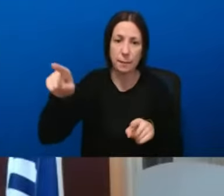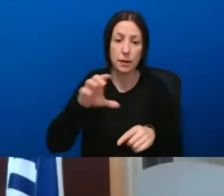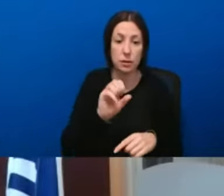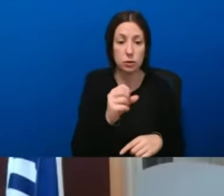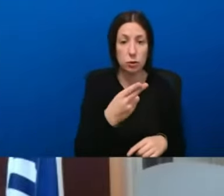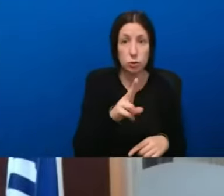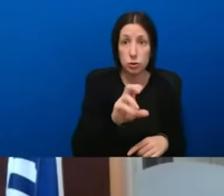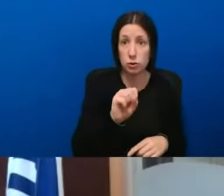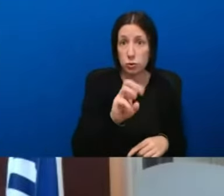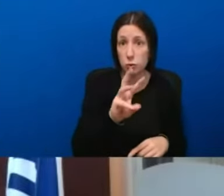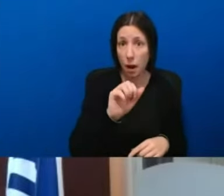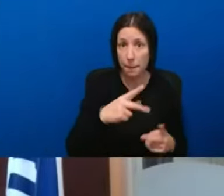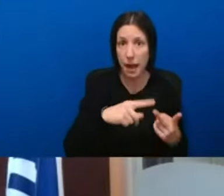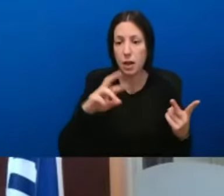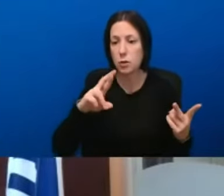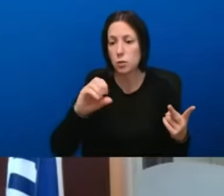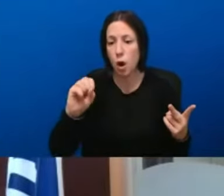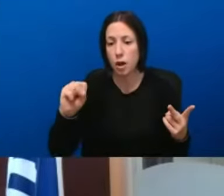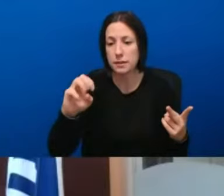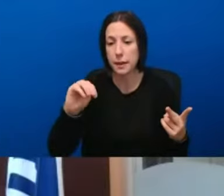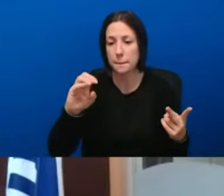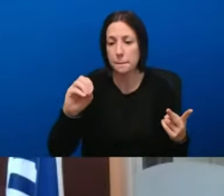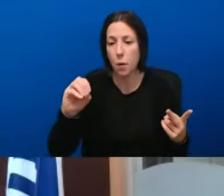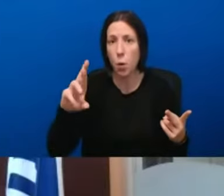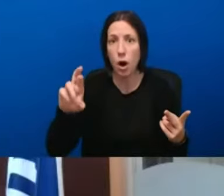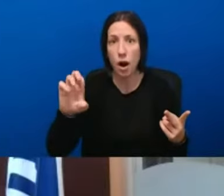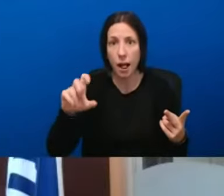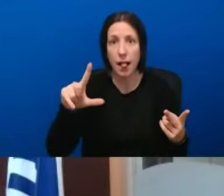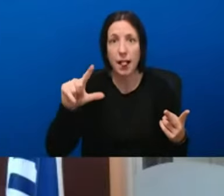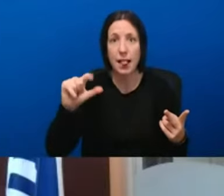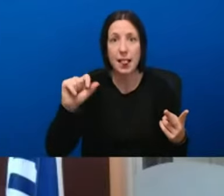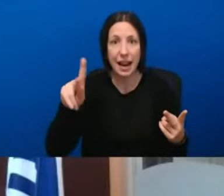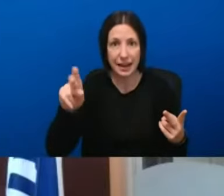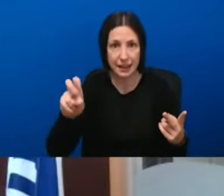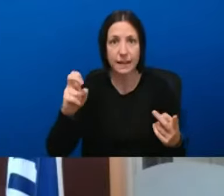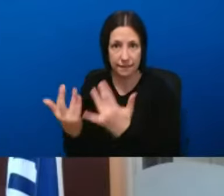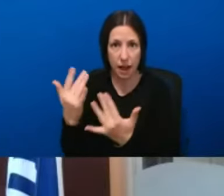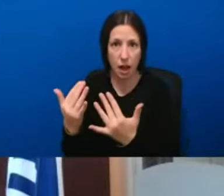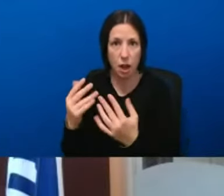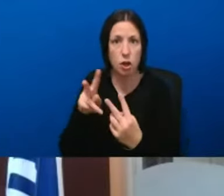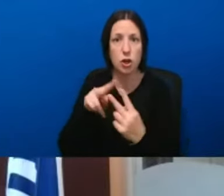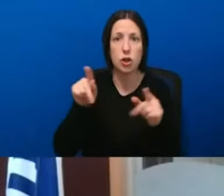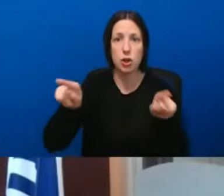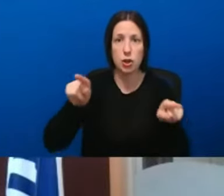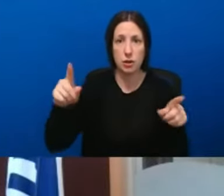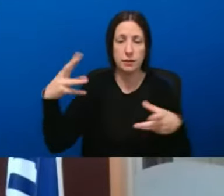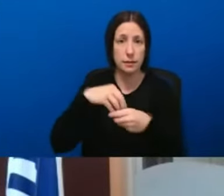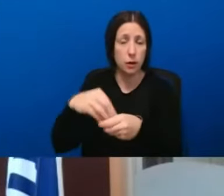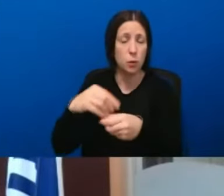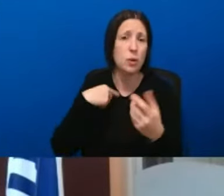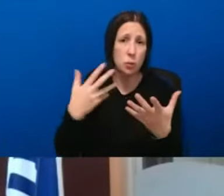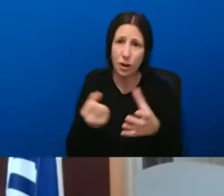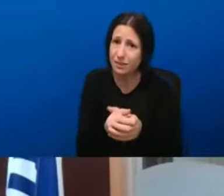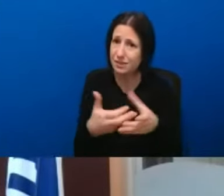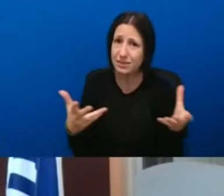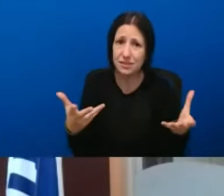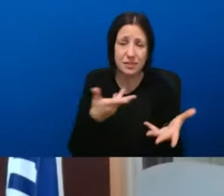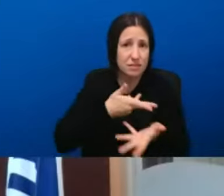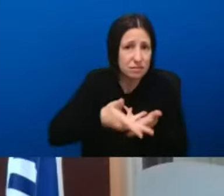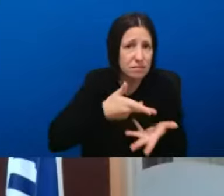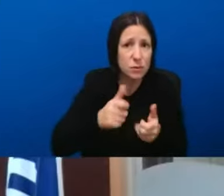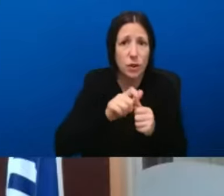Rossmore Lake fire and other fires across the province. This is something that we know we need to and want to expand. We want